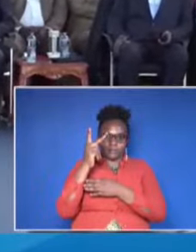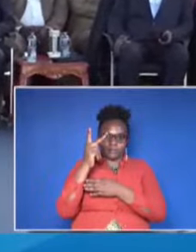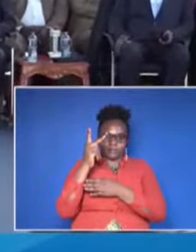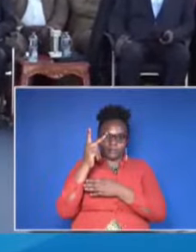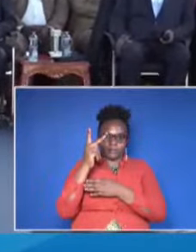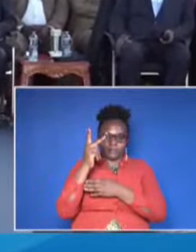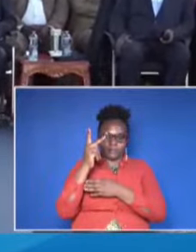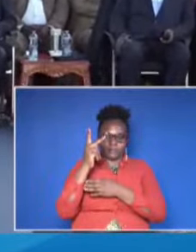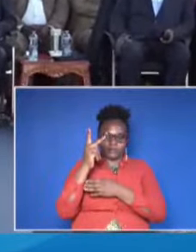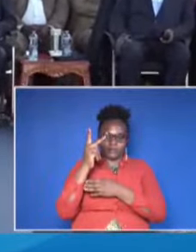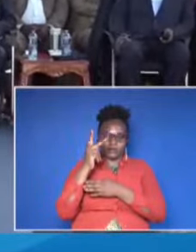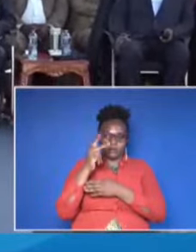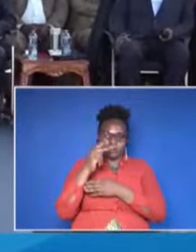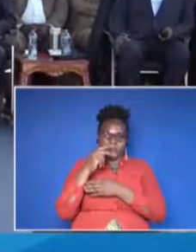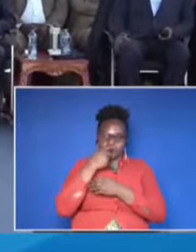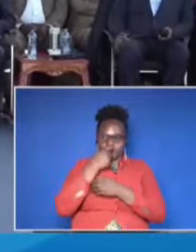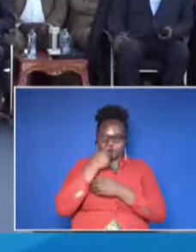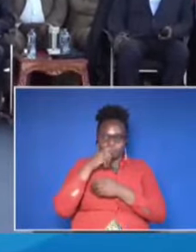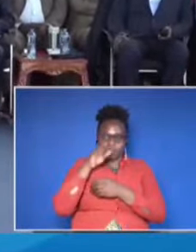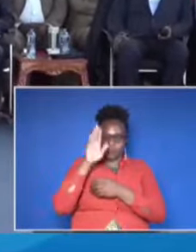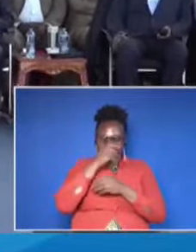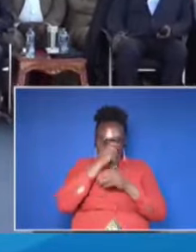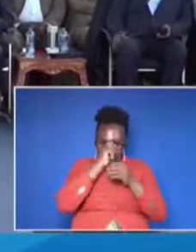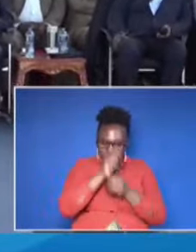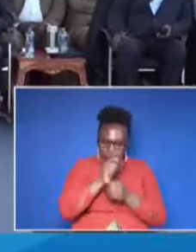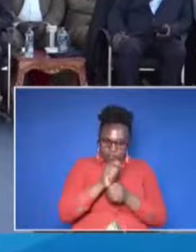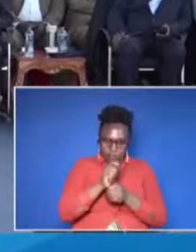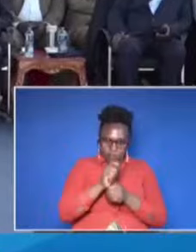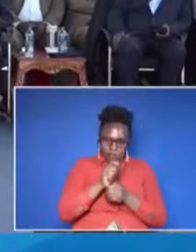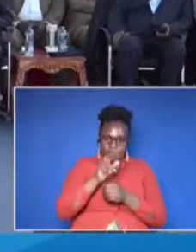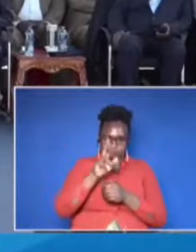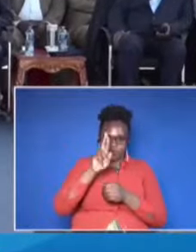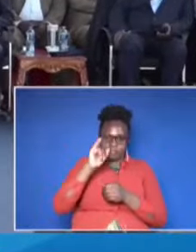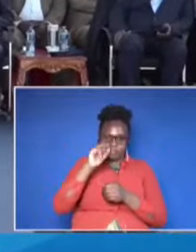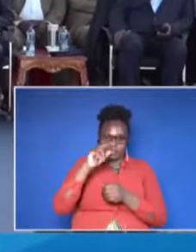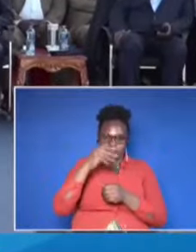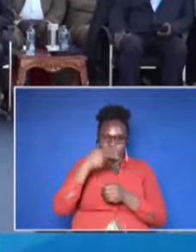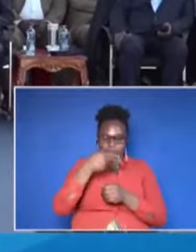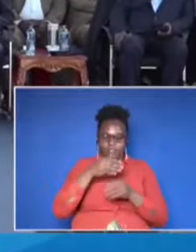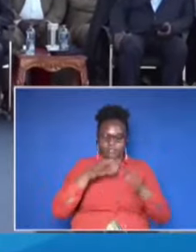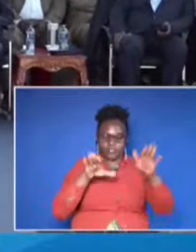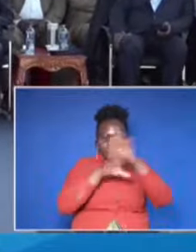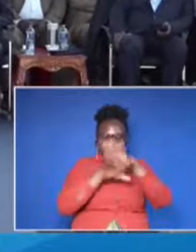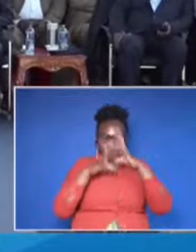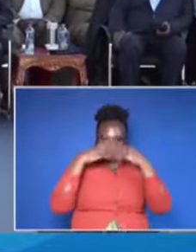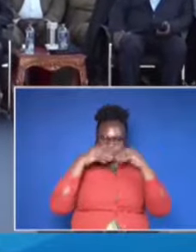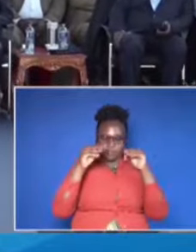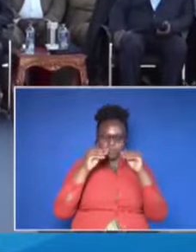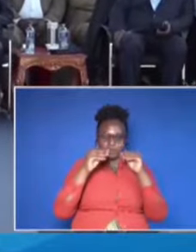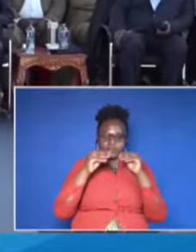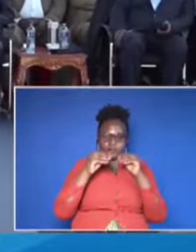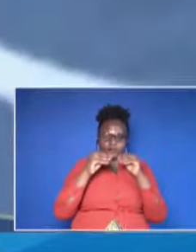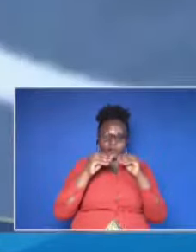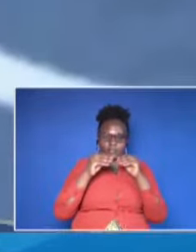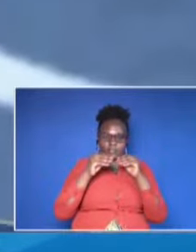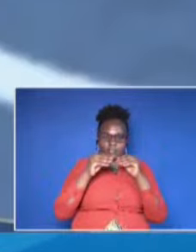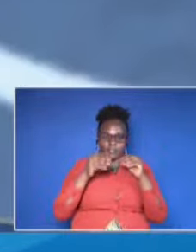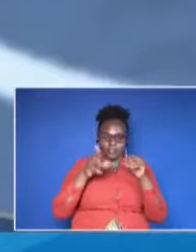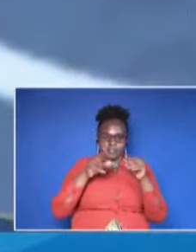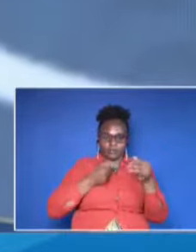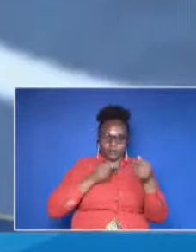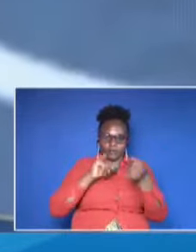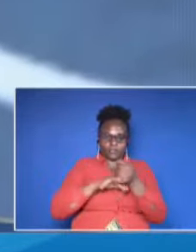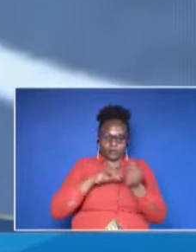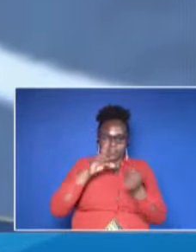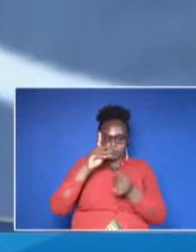Willi Kya your Excellency rii Gaga Deputy president of the Republic of Kenya and your spouse